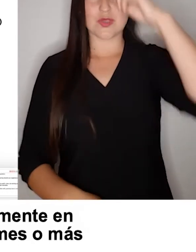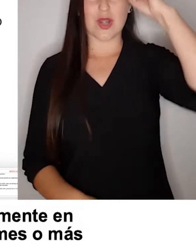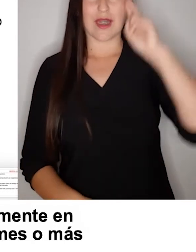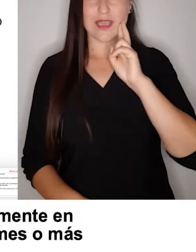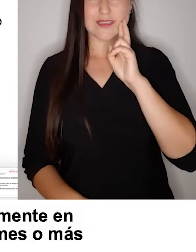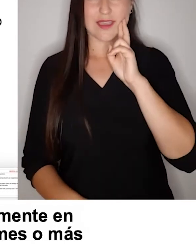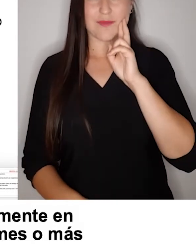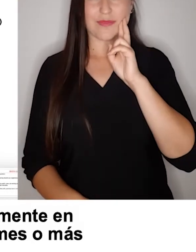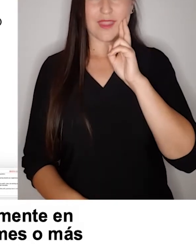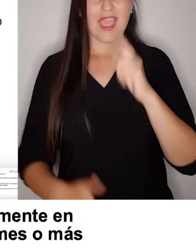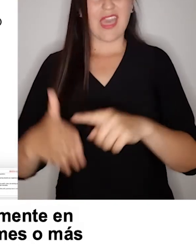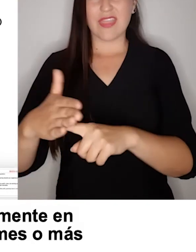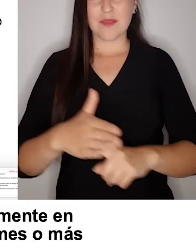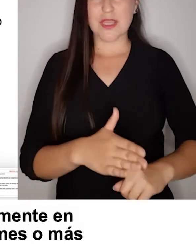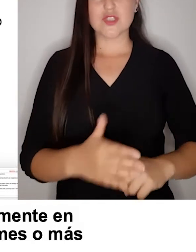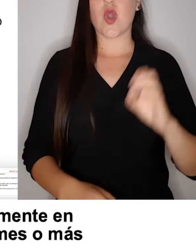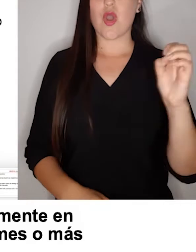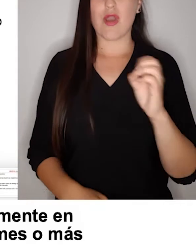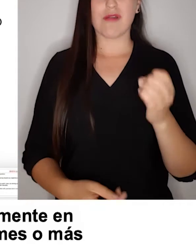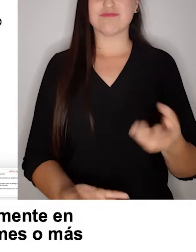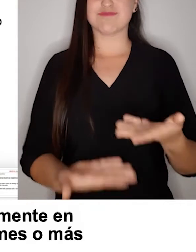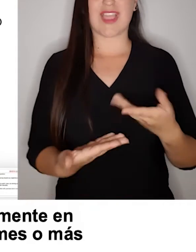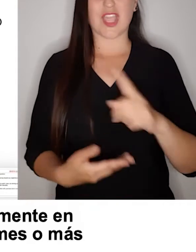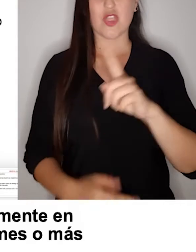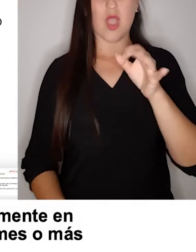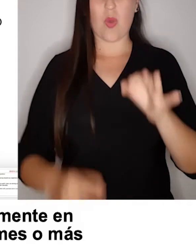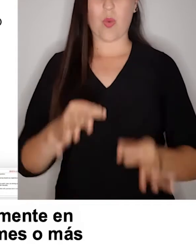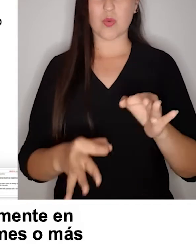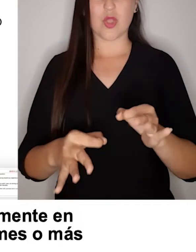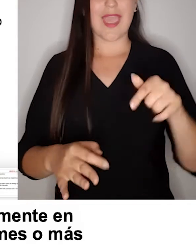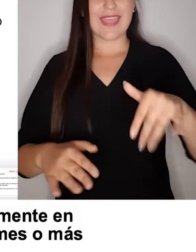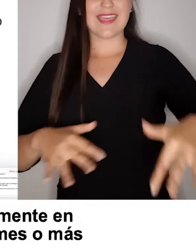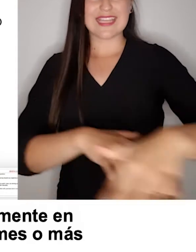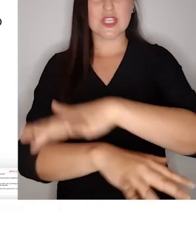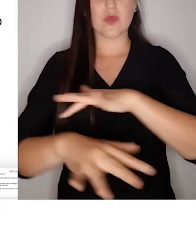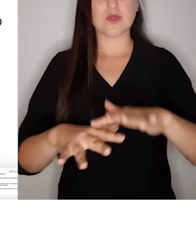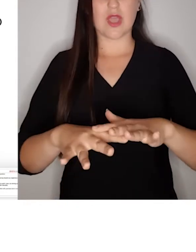with regularly, they meant 2 to 3 times or more per month.